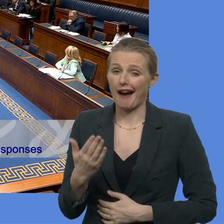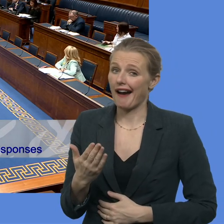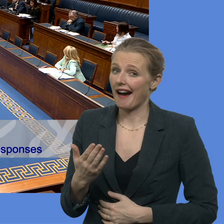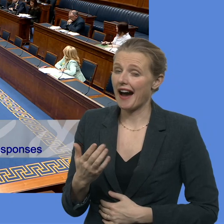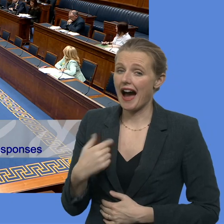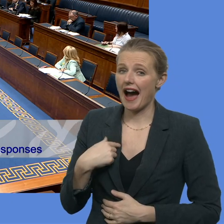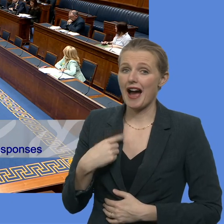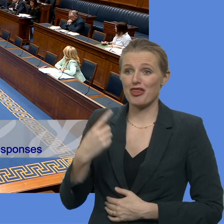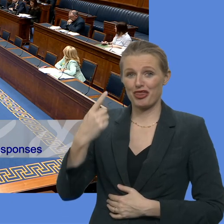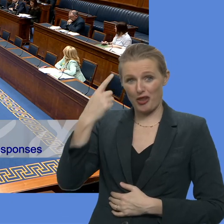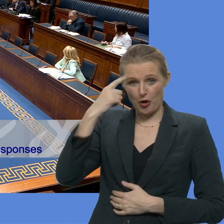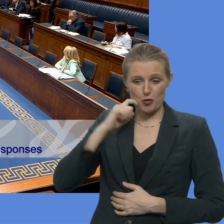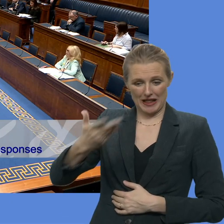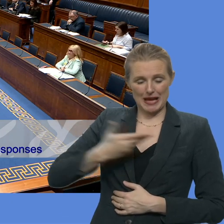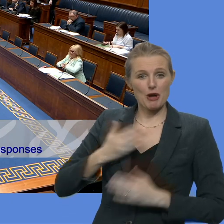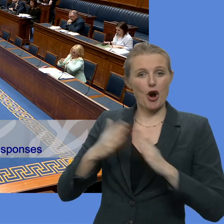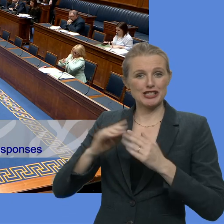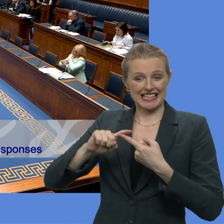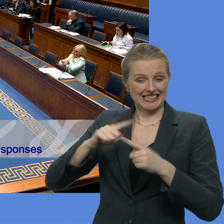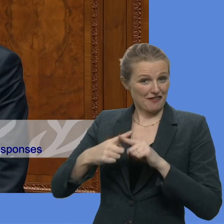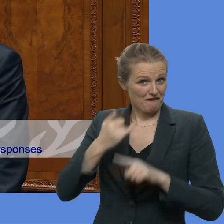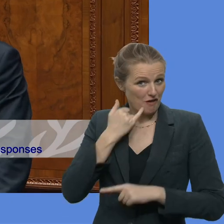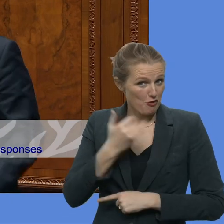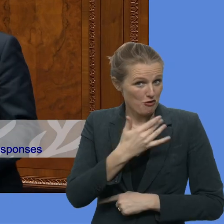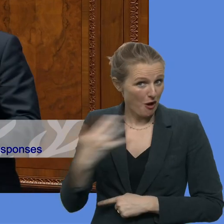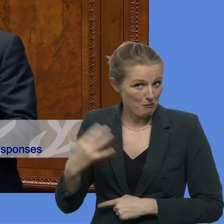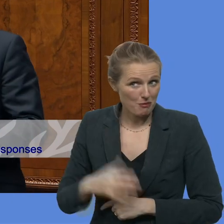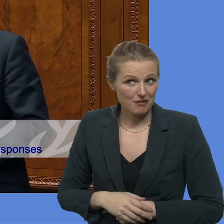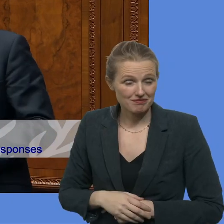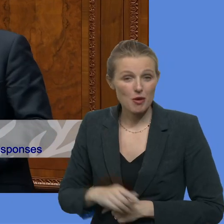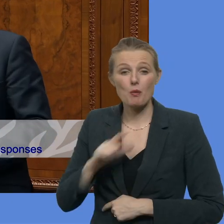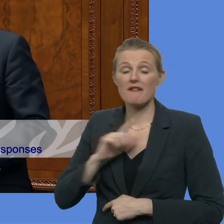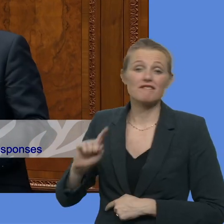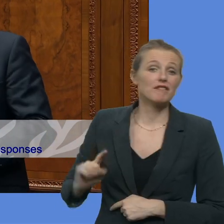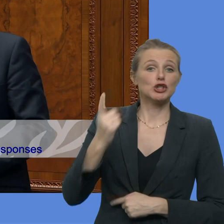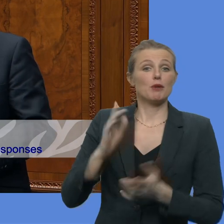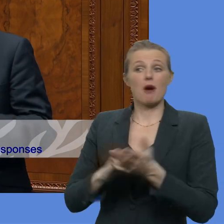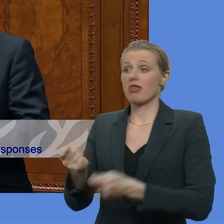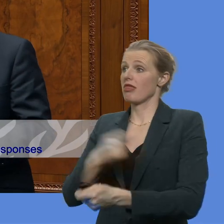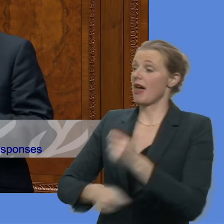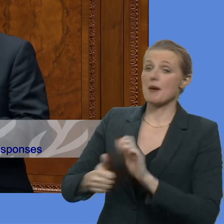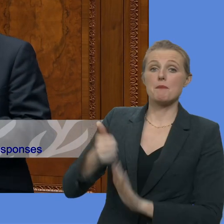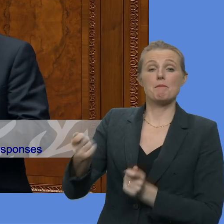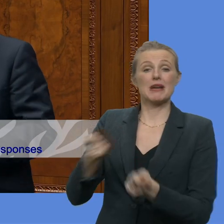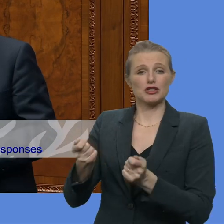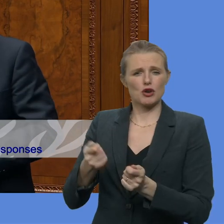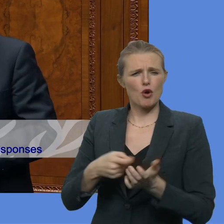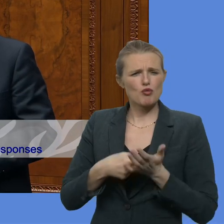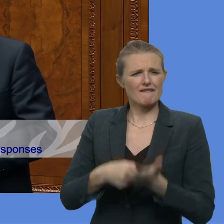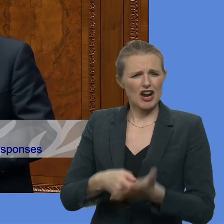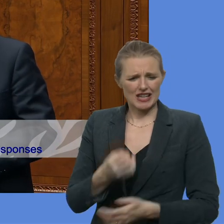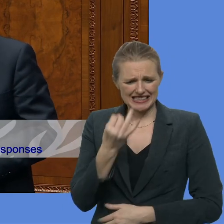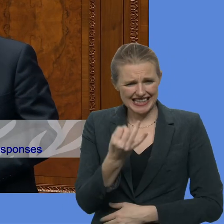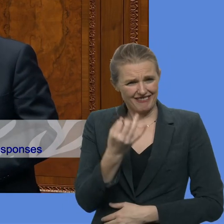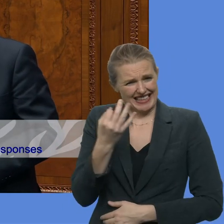me the Housing Executive's phone number. Because within the first month of taking office, the Minister has referred 78